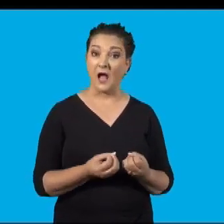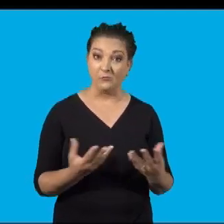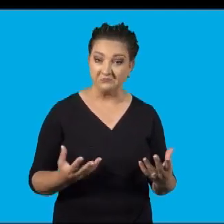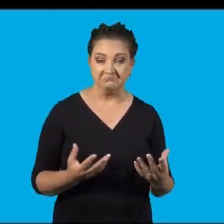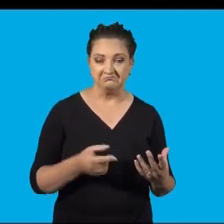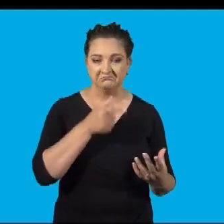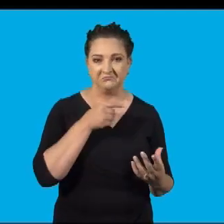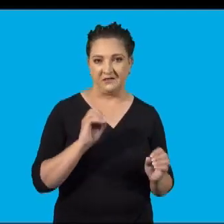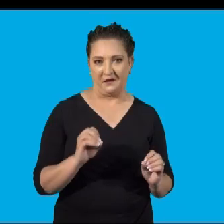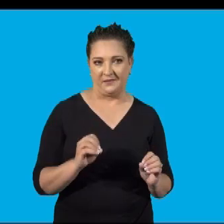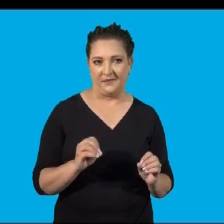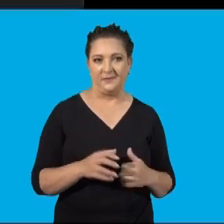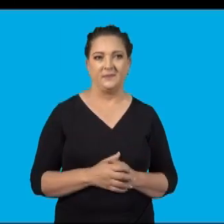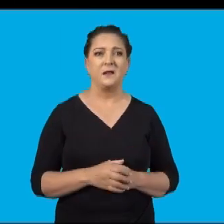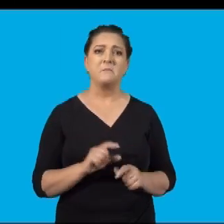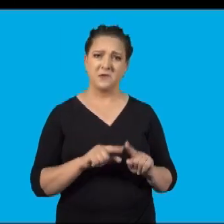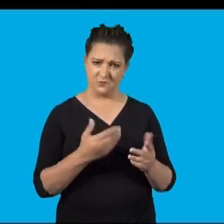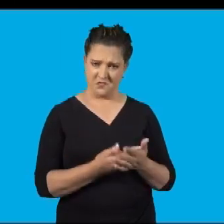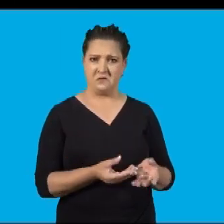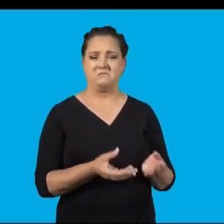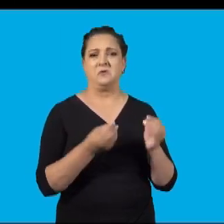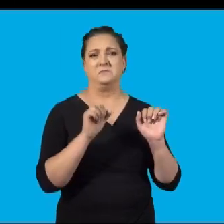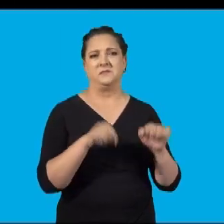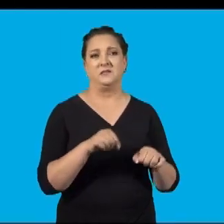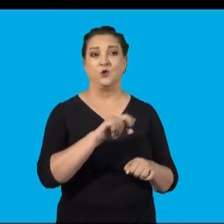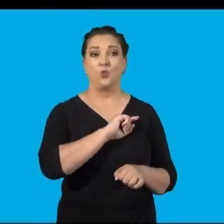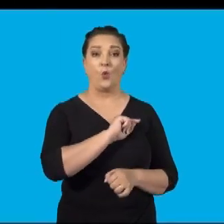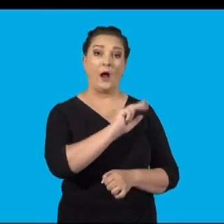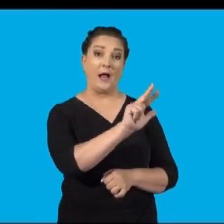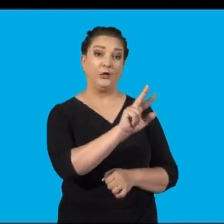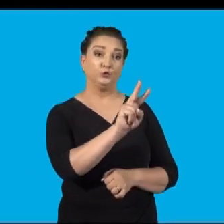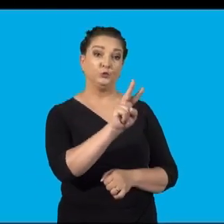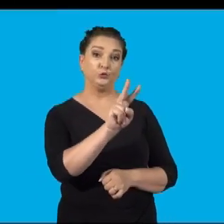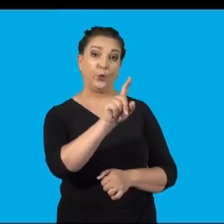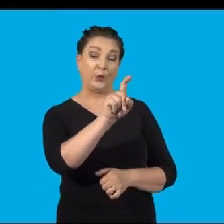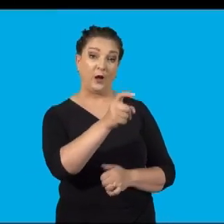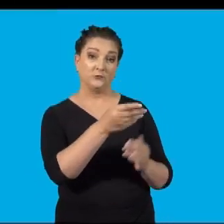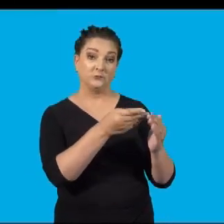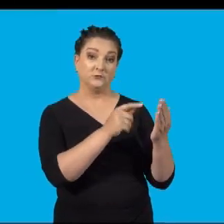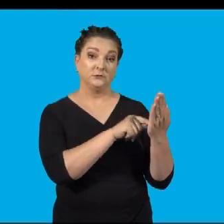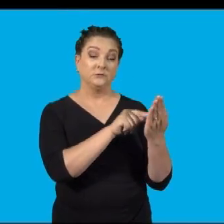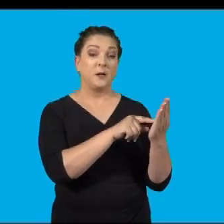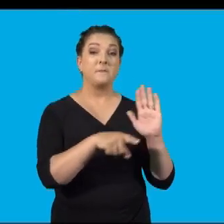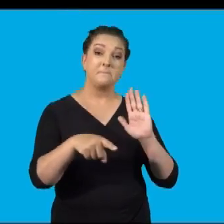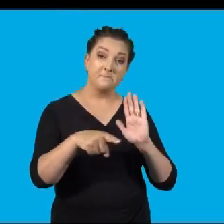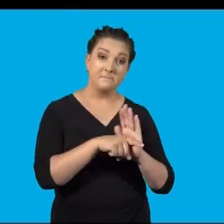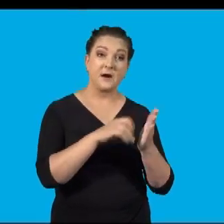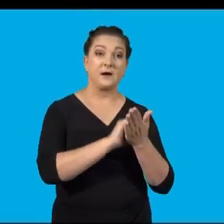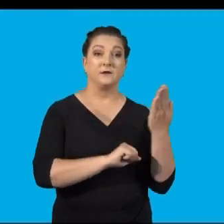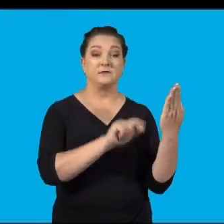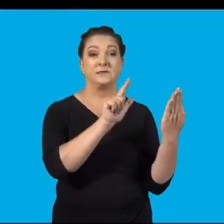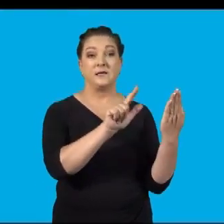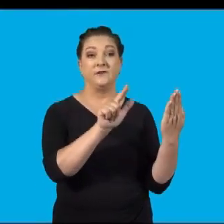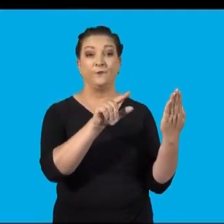don't tell us the cost, but we can get the cost. We say 822,000